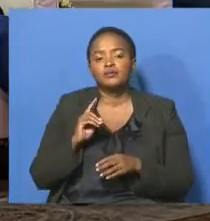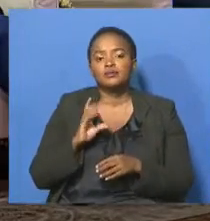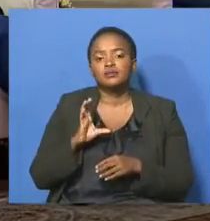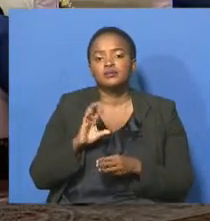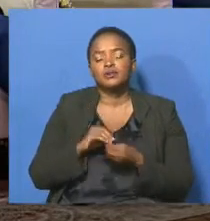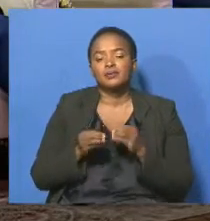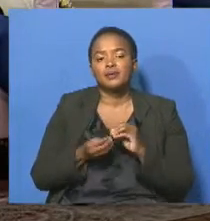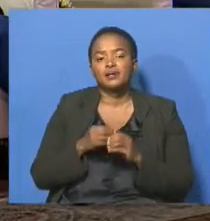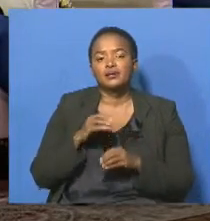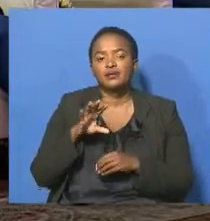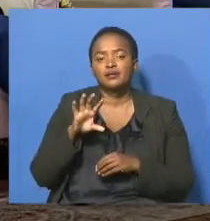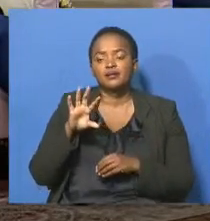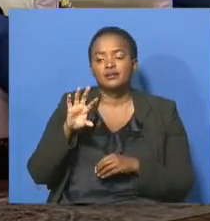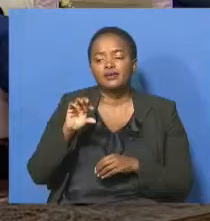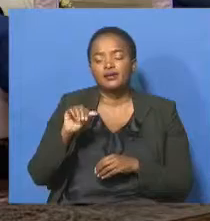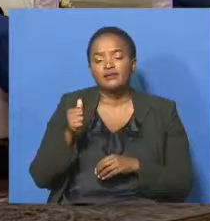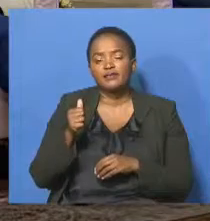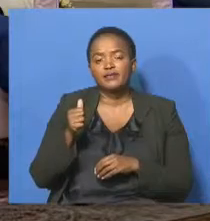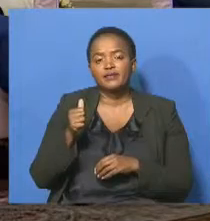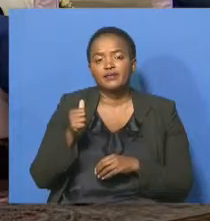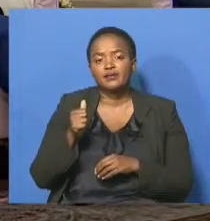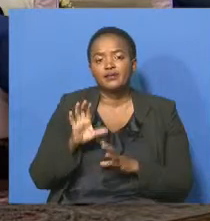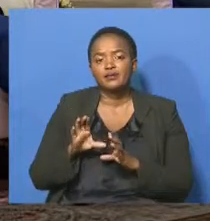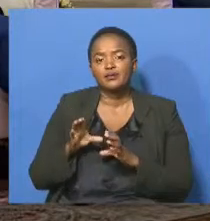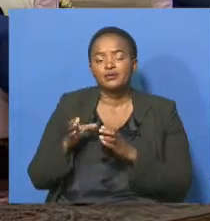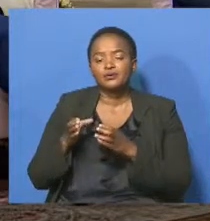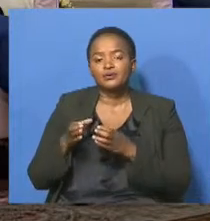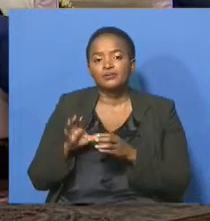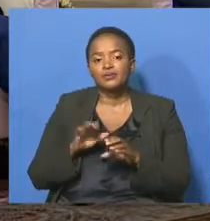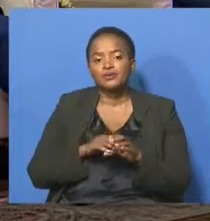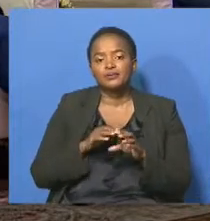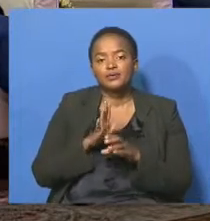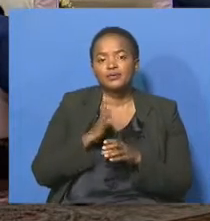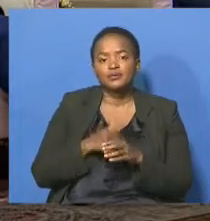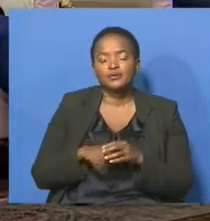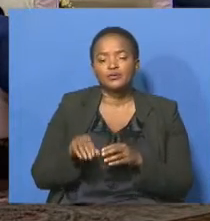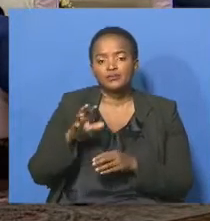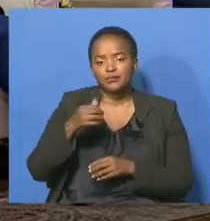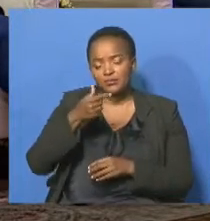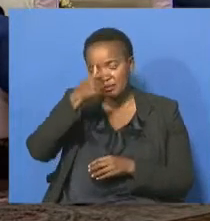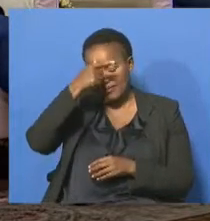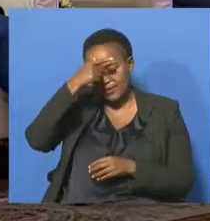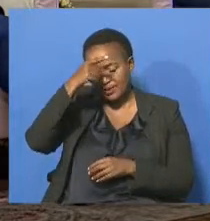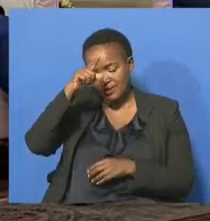11 le loko la committee kgolo ya division ko Lobatse